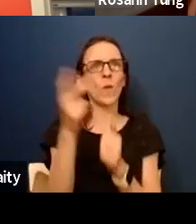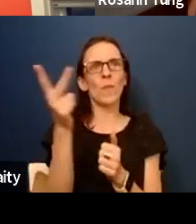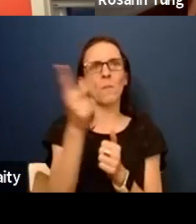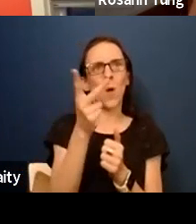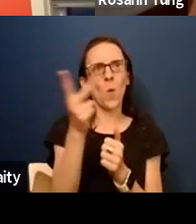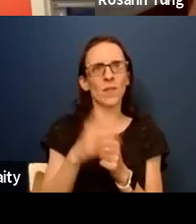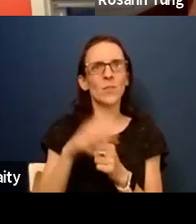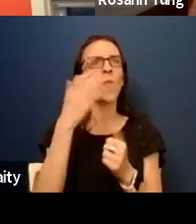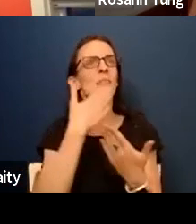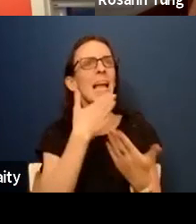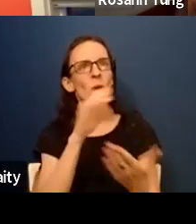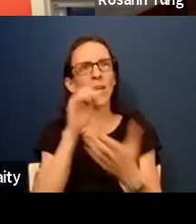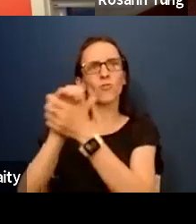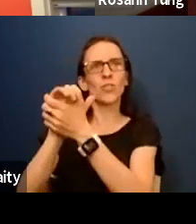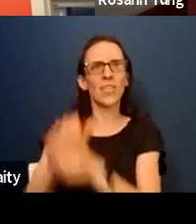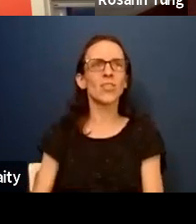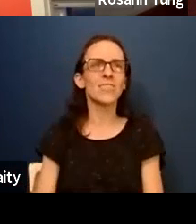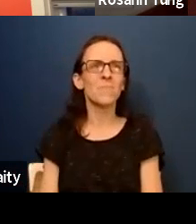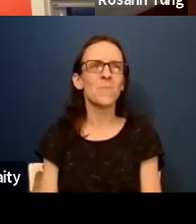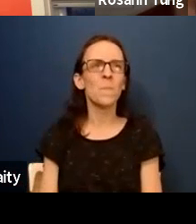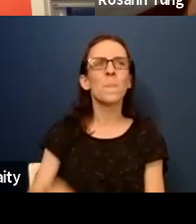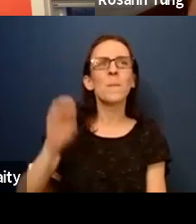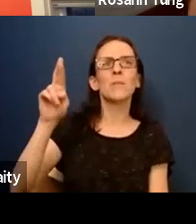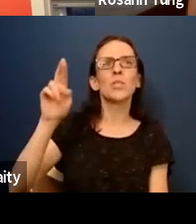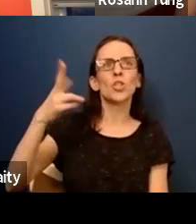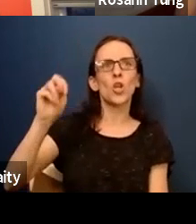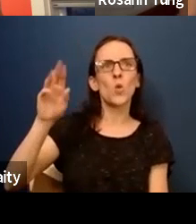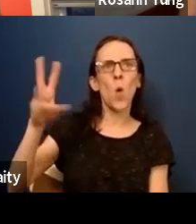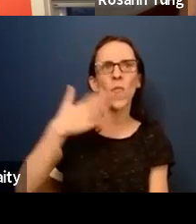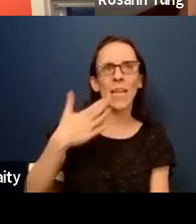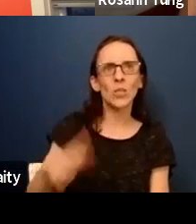and congratulations. Thank you. Thank you so